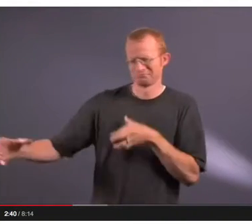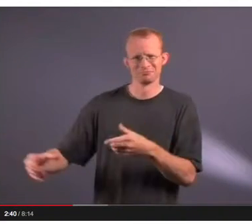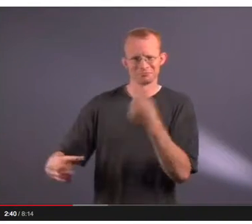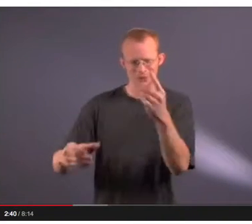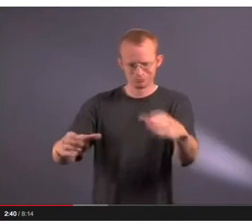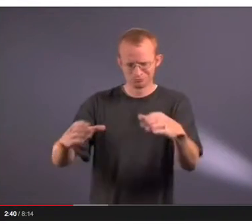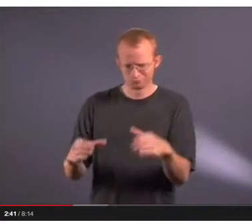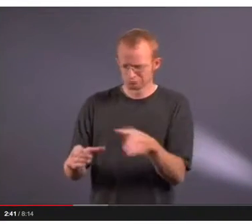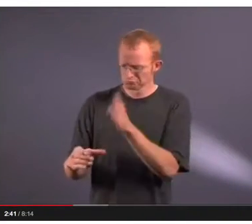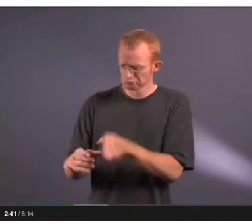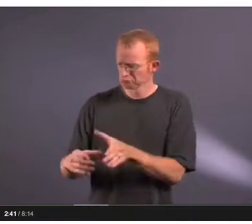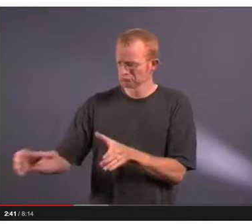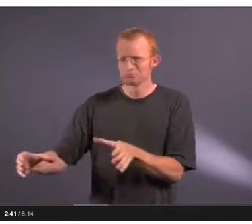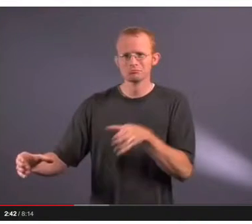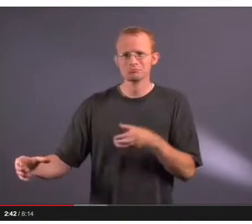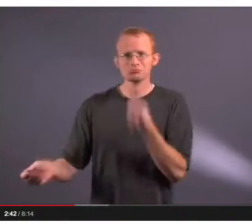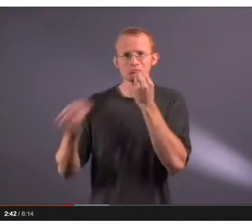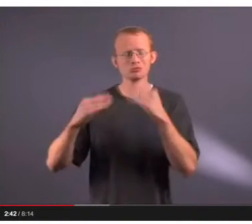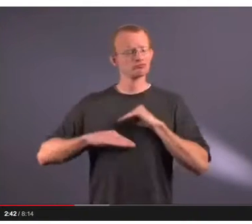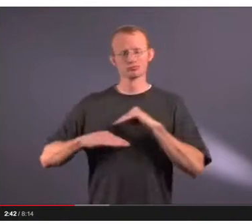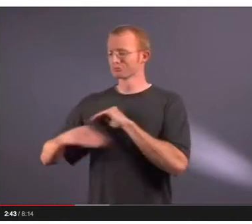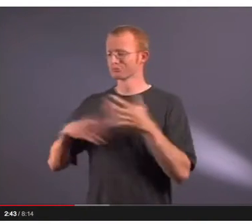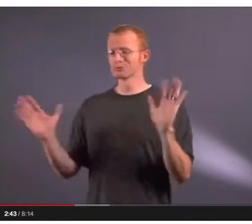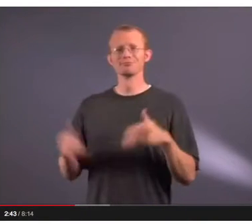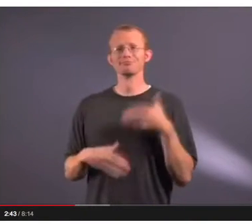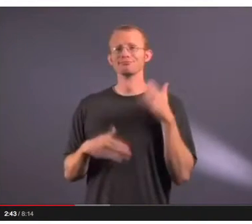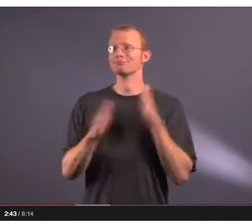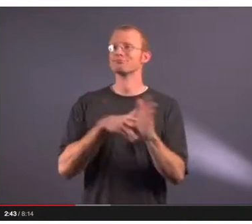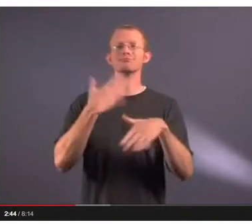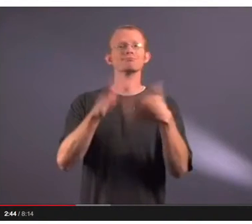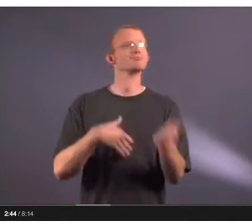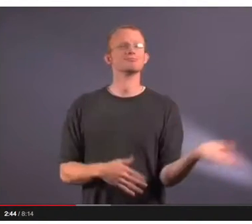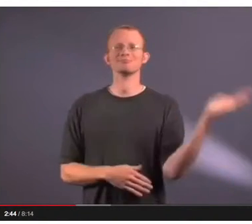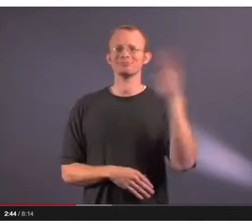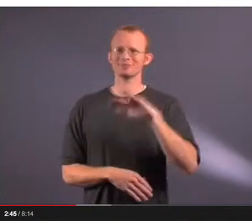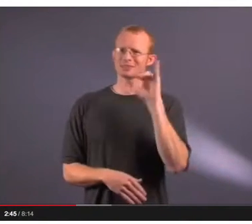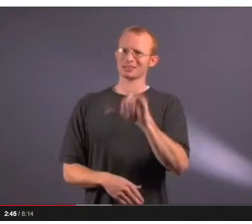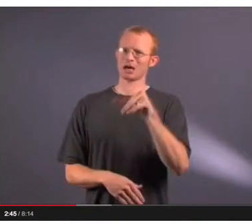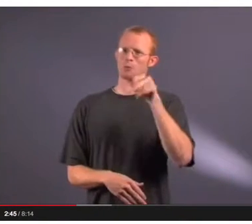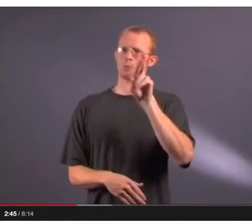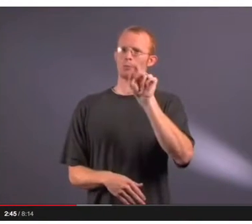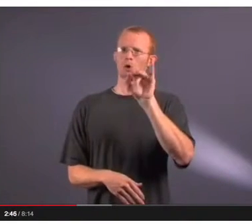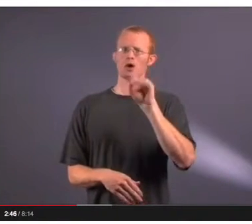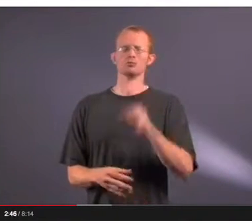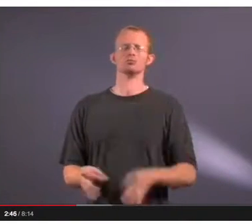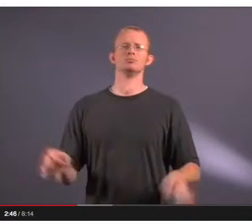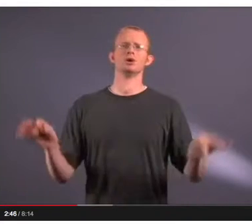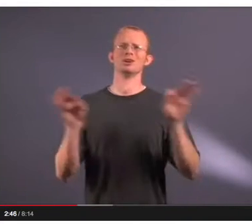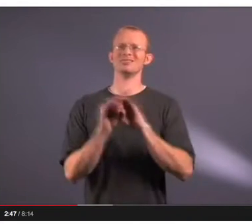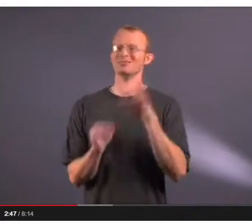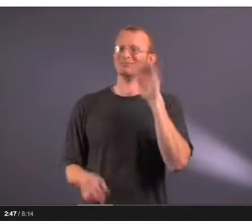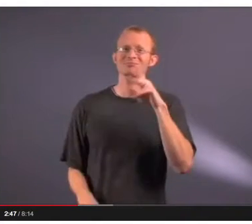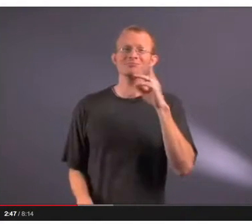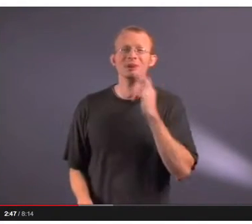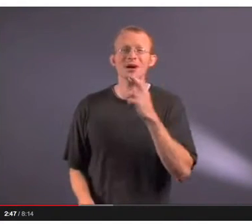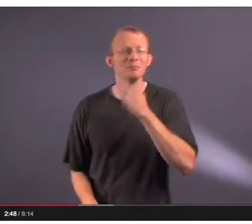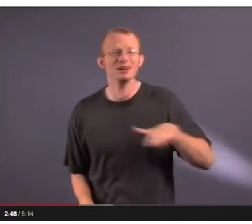So I'm gonna buy one burrito, not two. I'm gonna cut it in half, and I'm gonna have 2 meals, and I'm gonna be satisfied. And then all day, like I'm